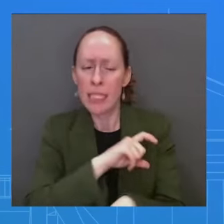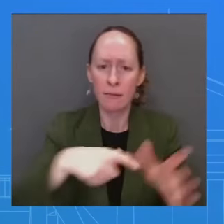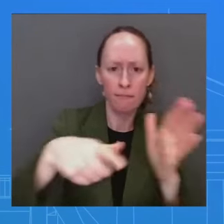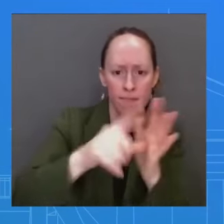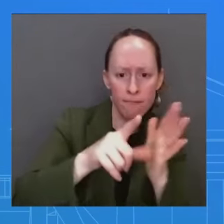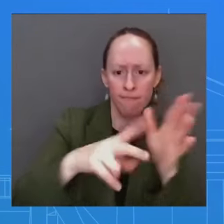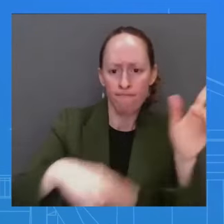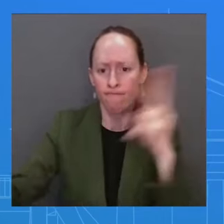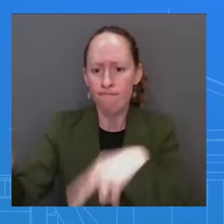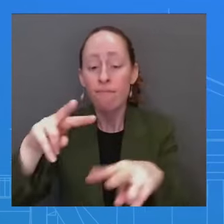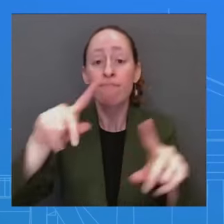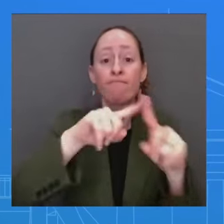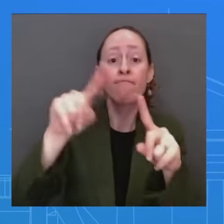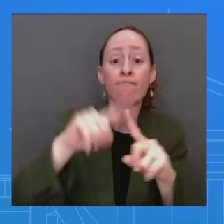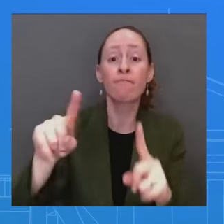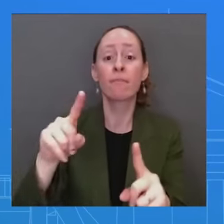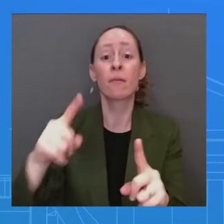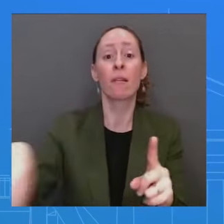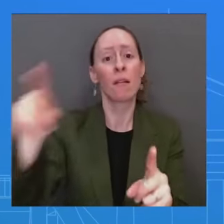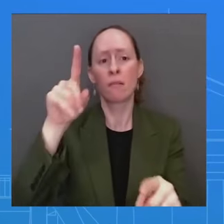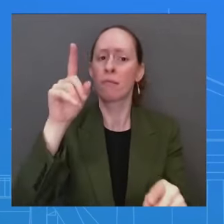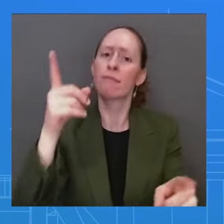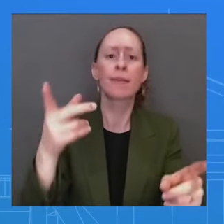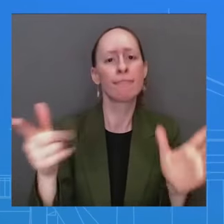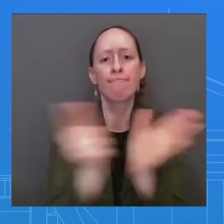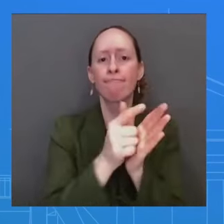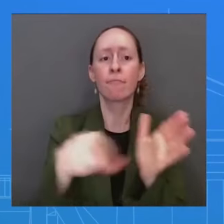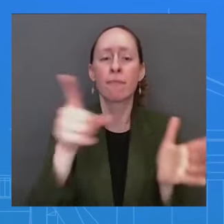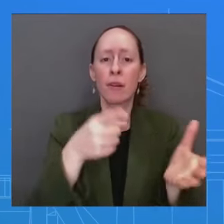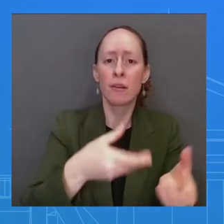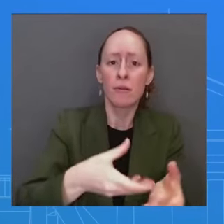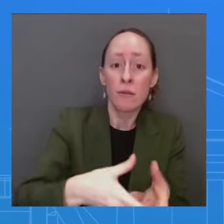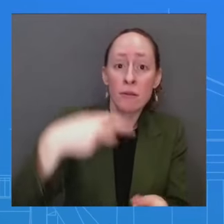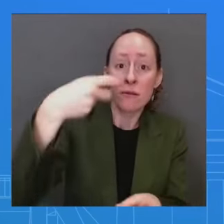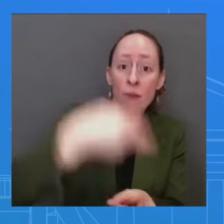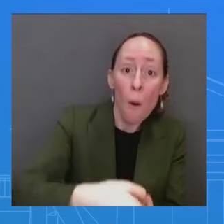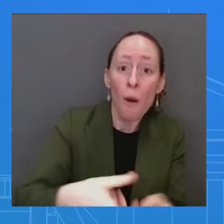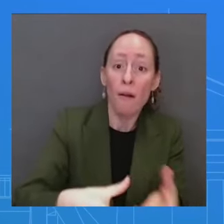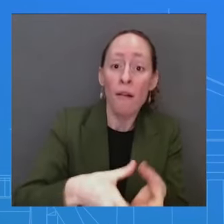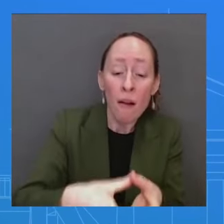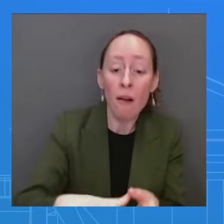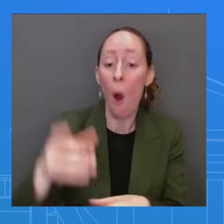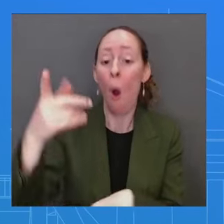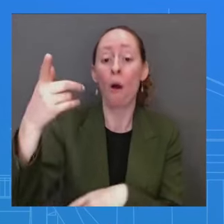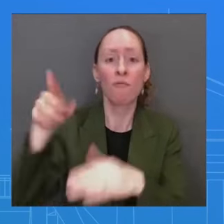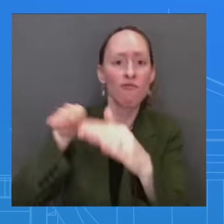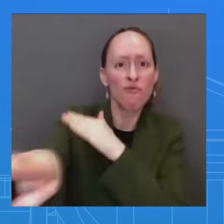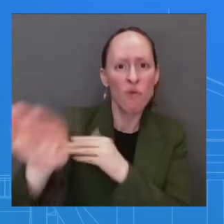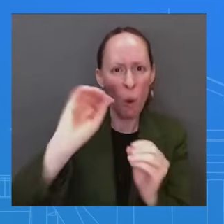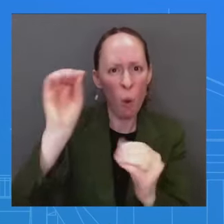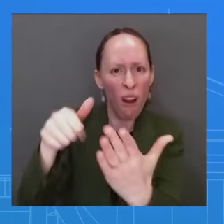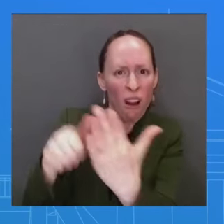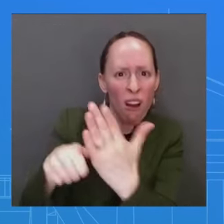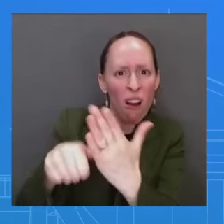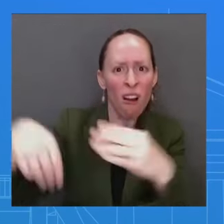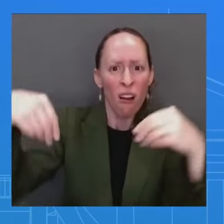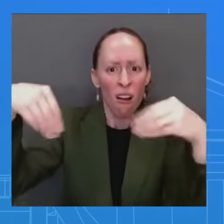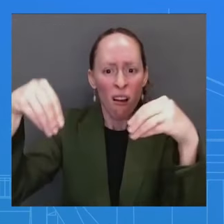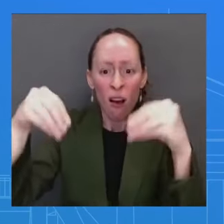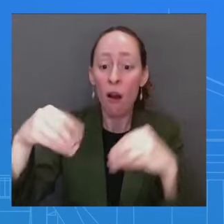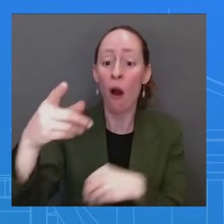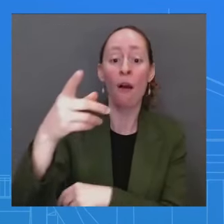chokeholds, restrict no-knock warrants, and contribute to a newly established database for federal law enforcement